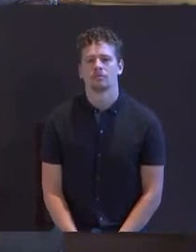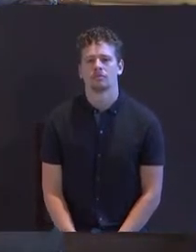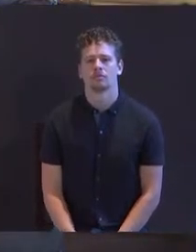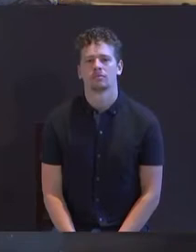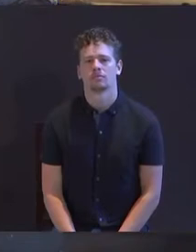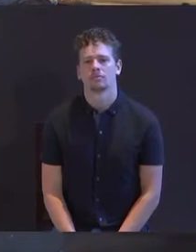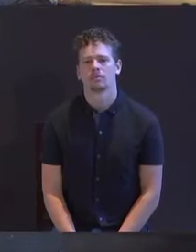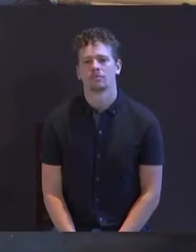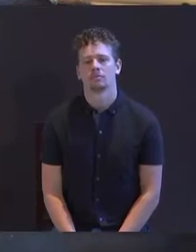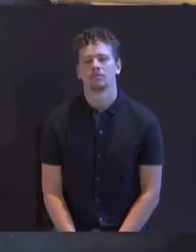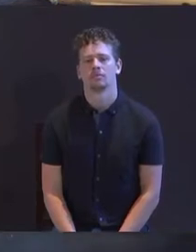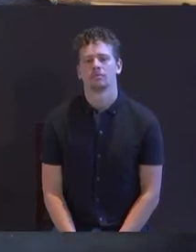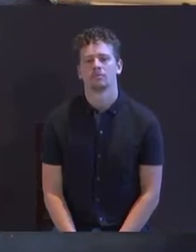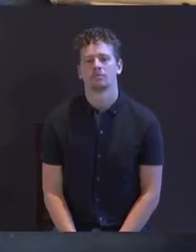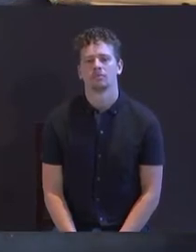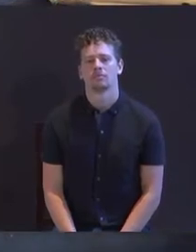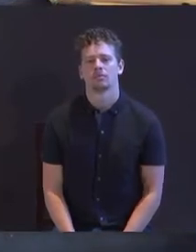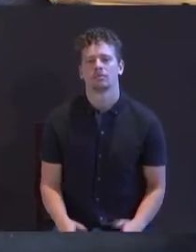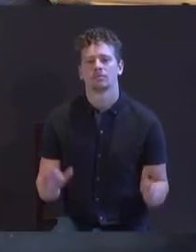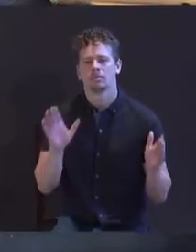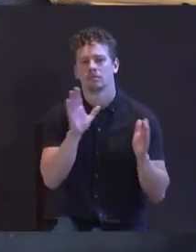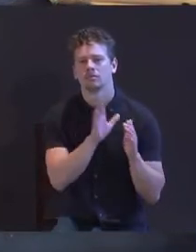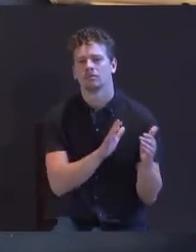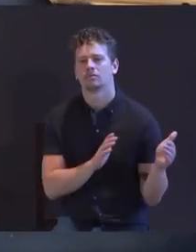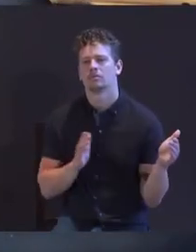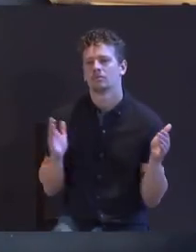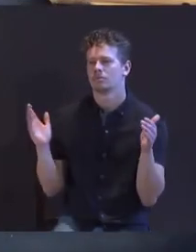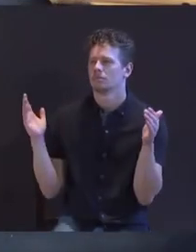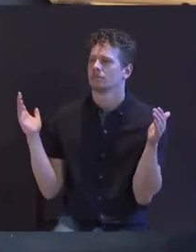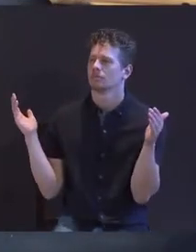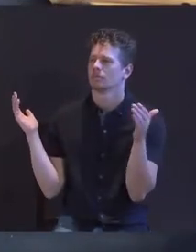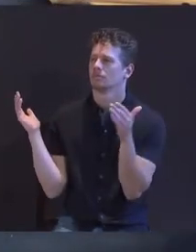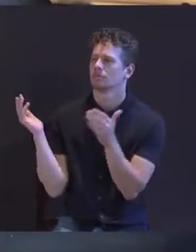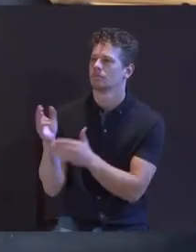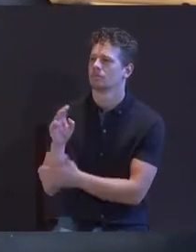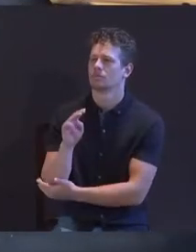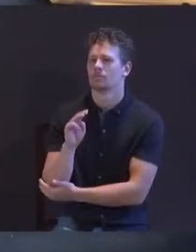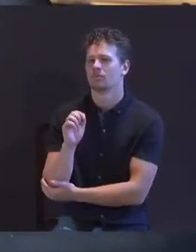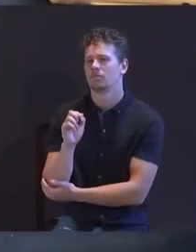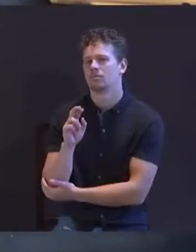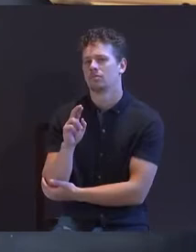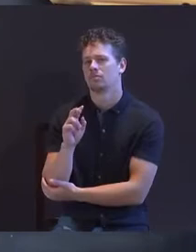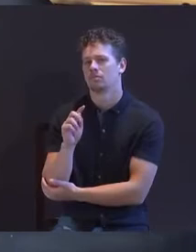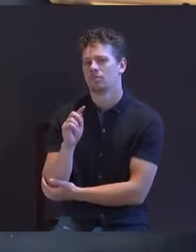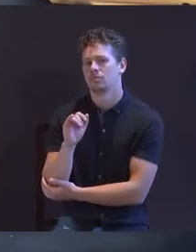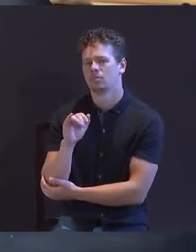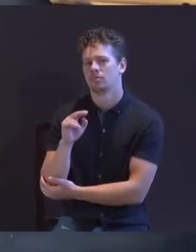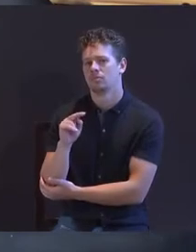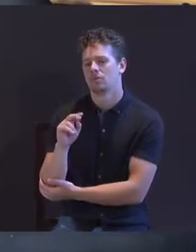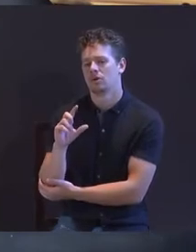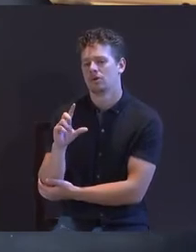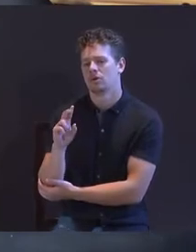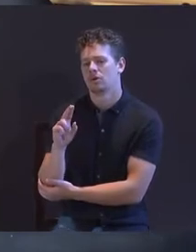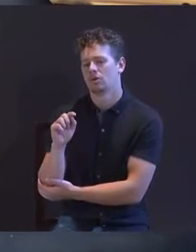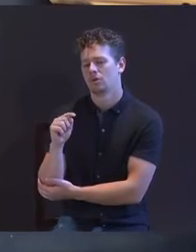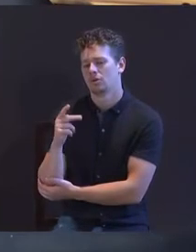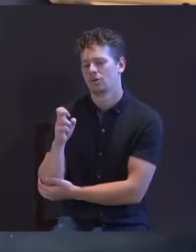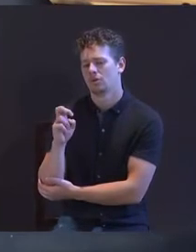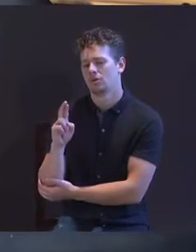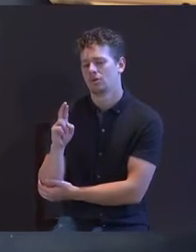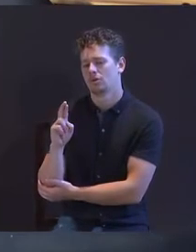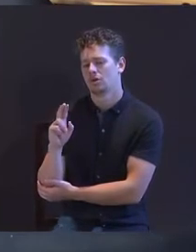Oh, let us turn our thoughts today to Martin Luther King,